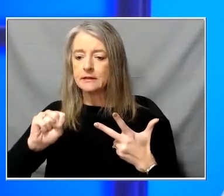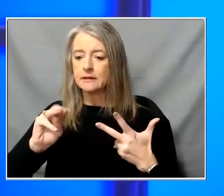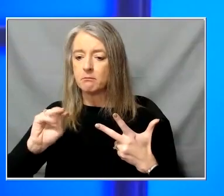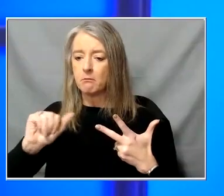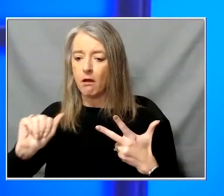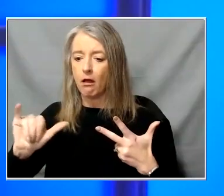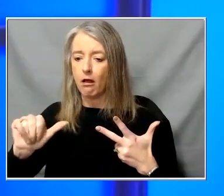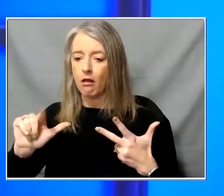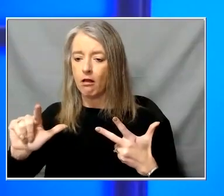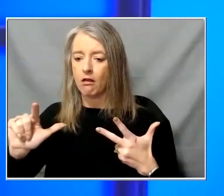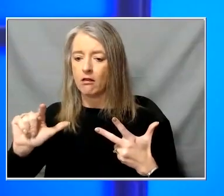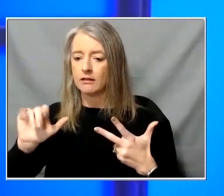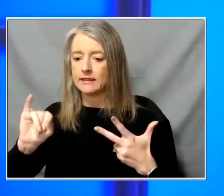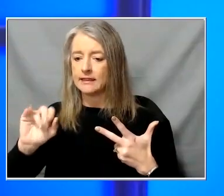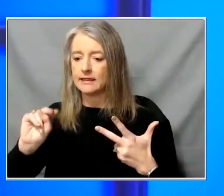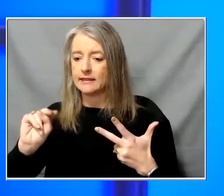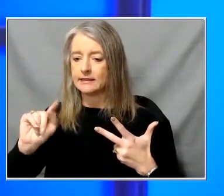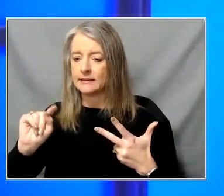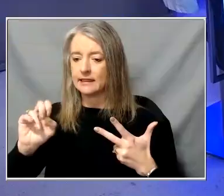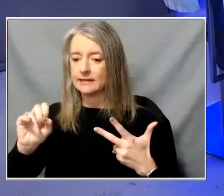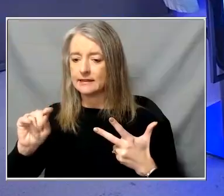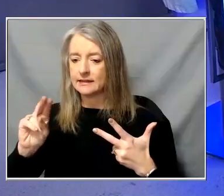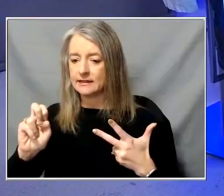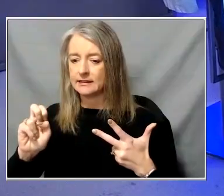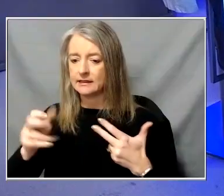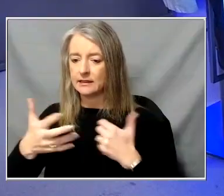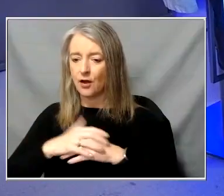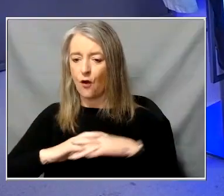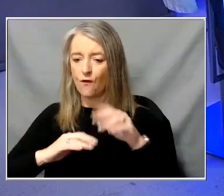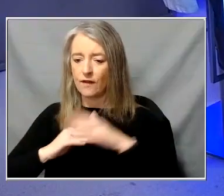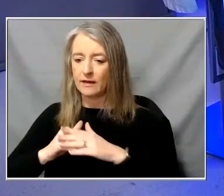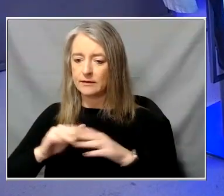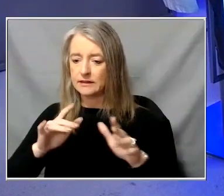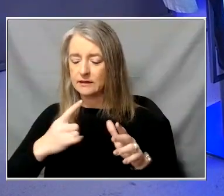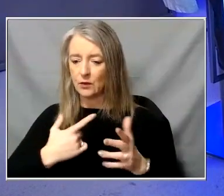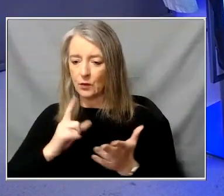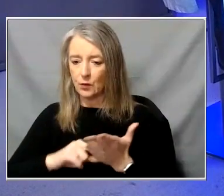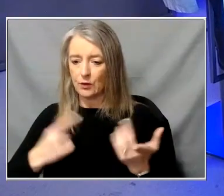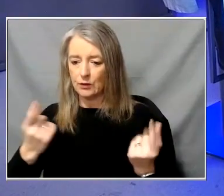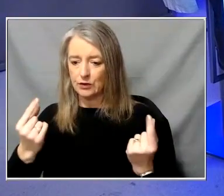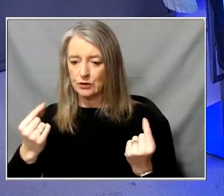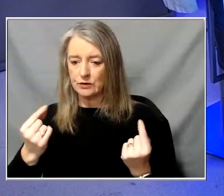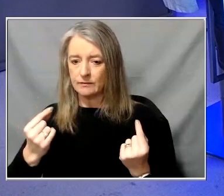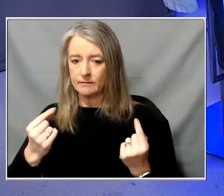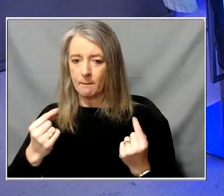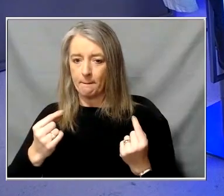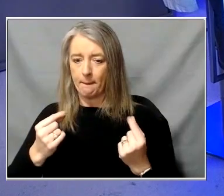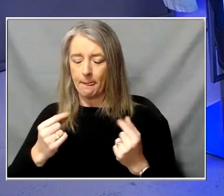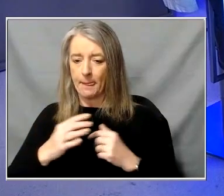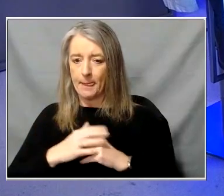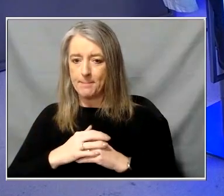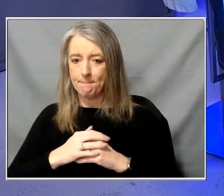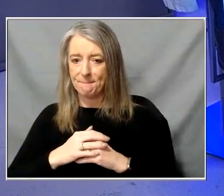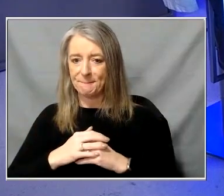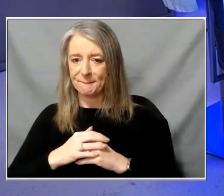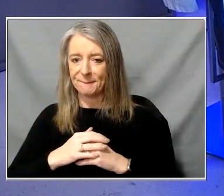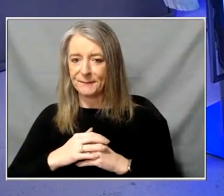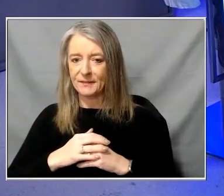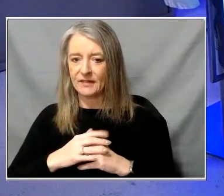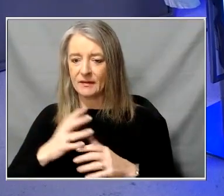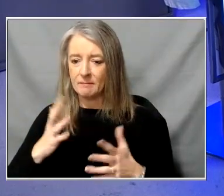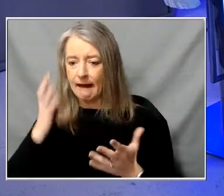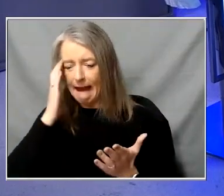any issue after their gallbladder's out. For about up to 10% of people, they can have some malabsorption of fat. Okay, Joellen has an interesting